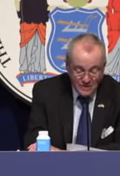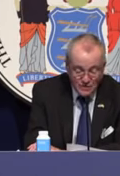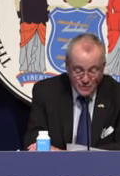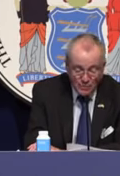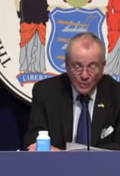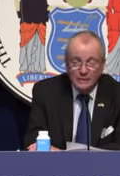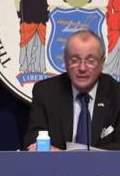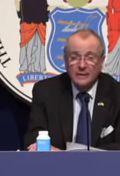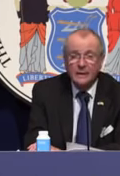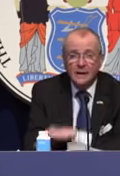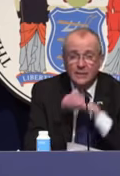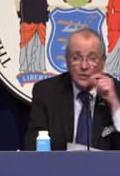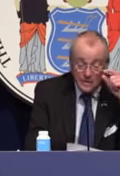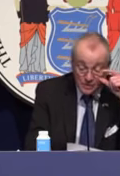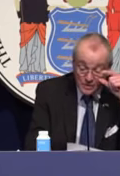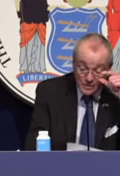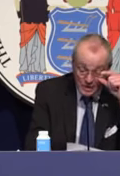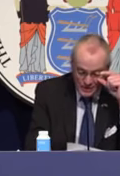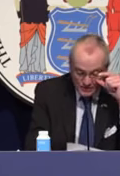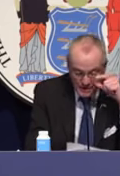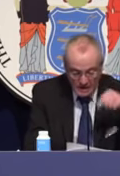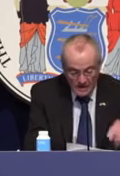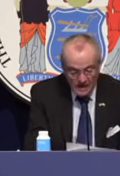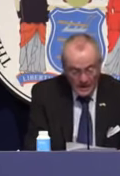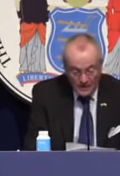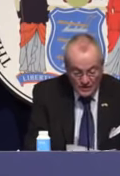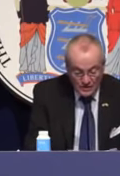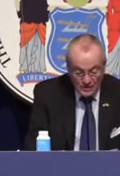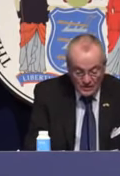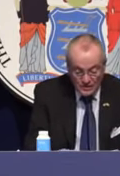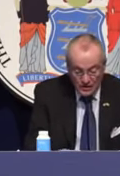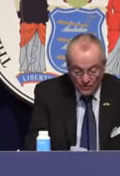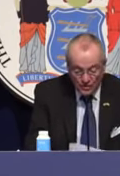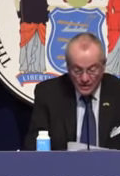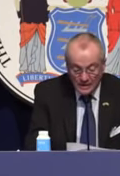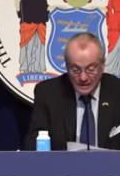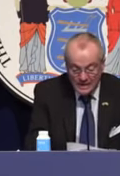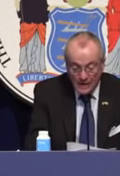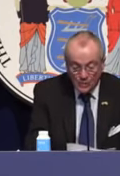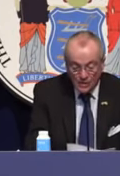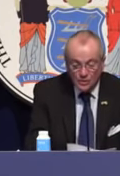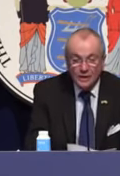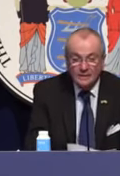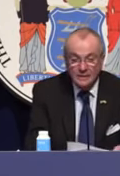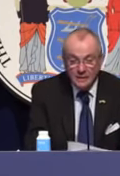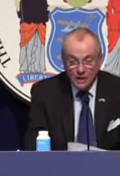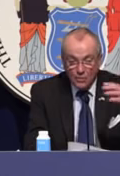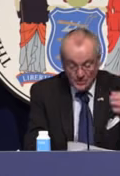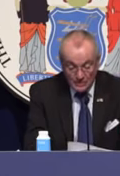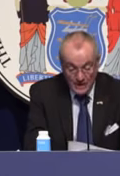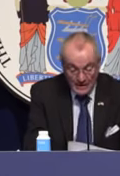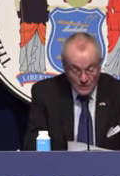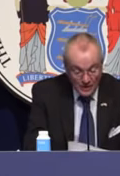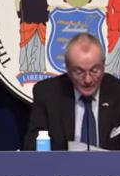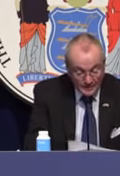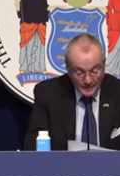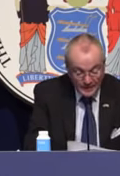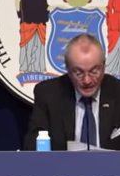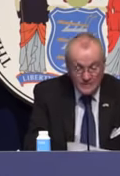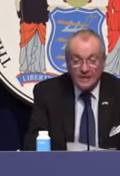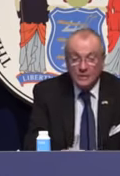1,765 patients reported in either critical or intensive care, and this continues the overall downward trend across the past